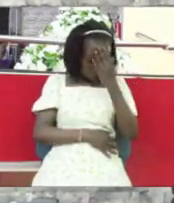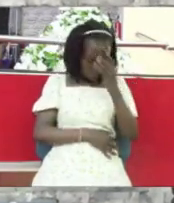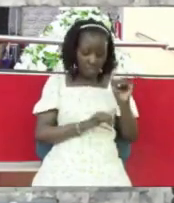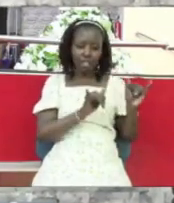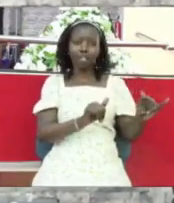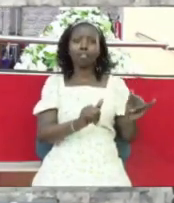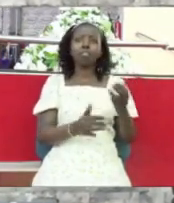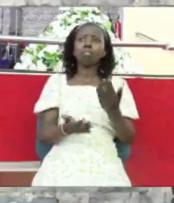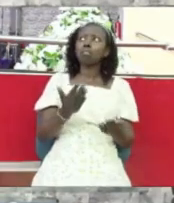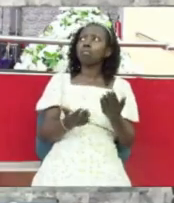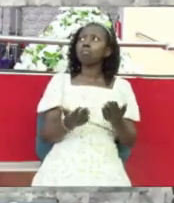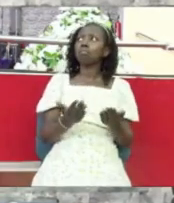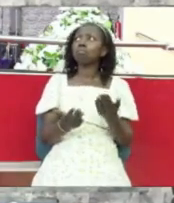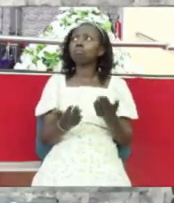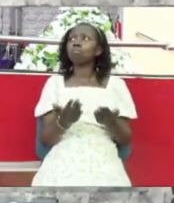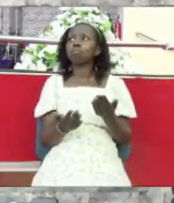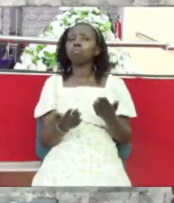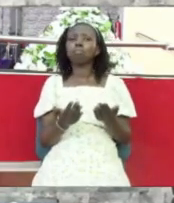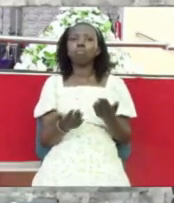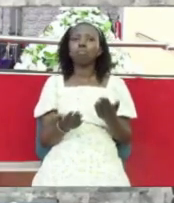They might not have done great and big things.